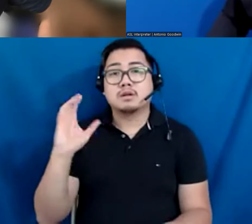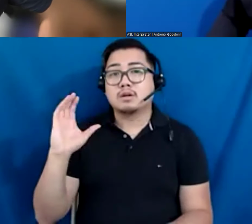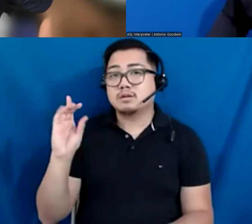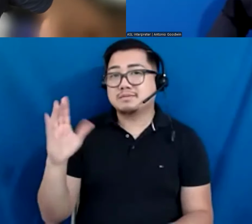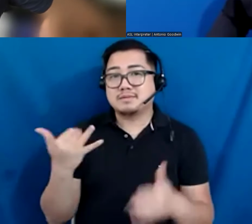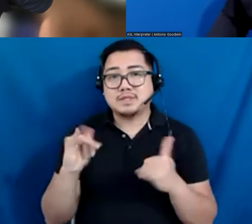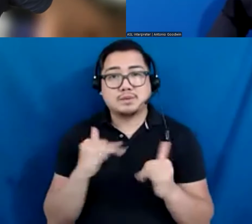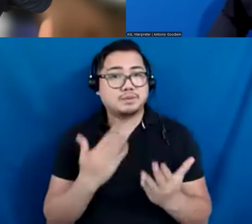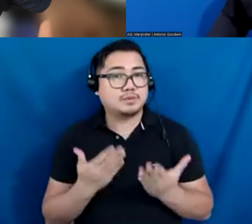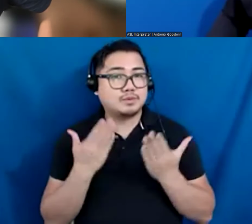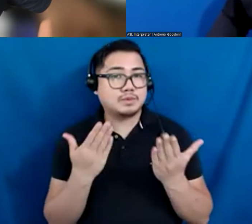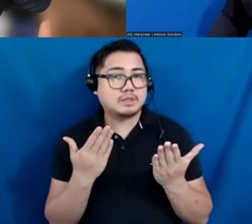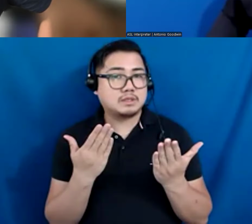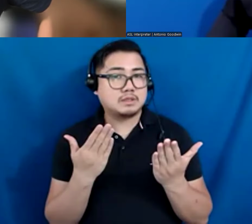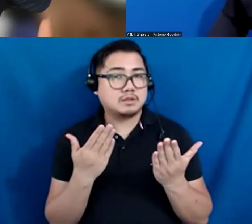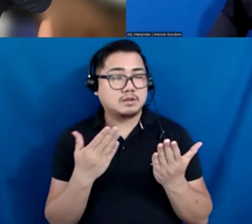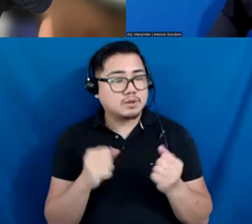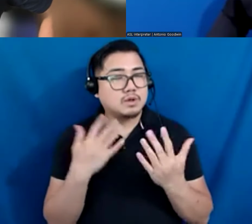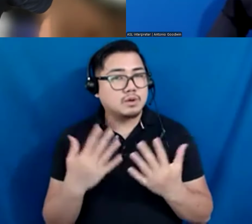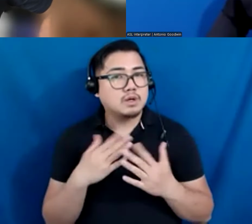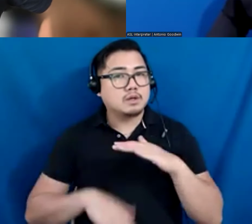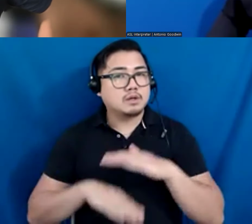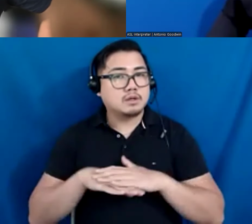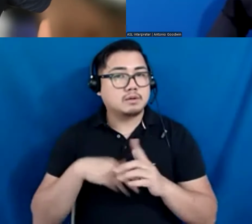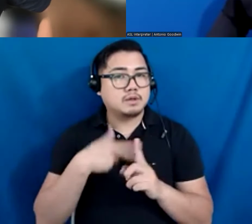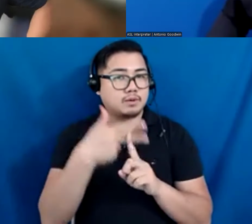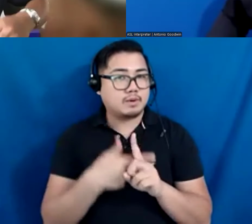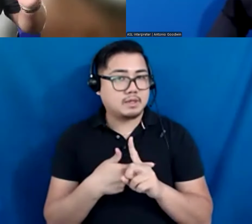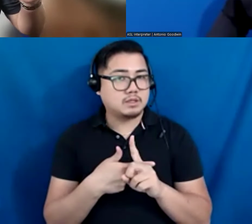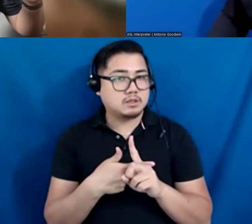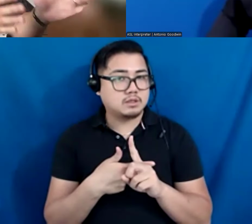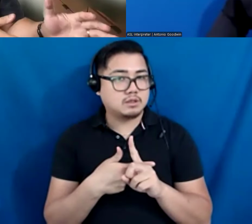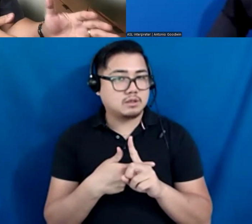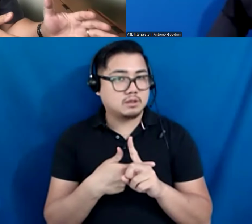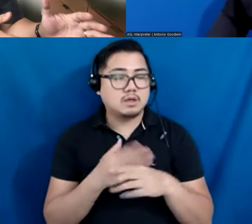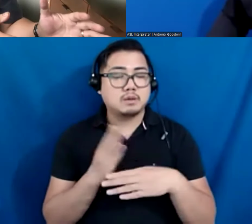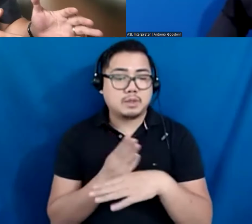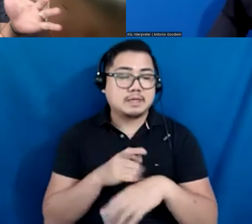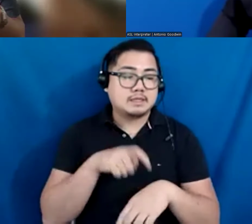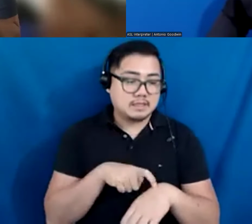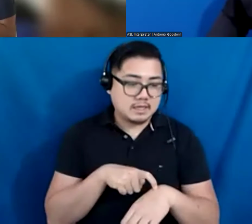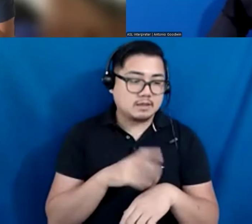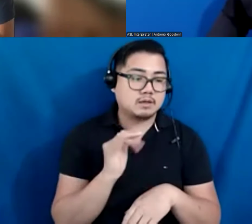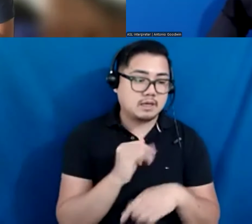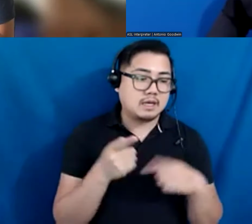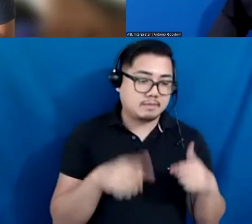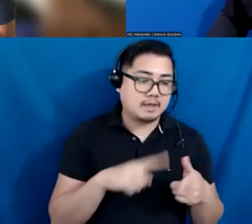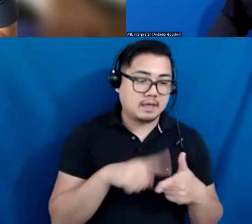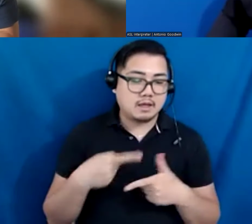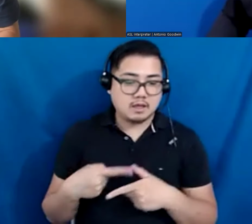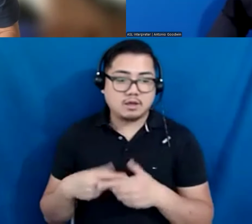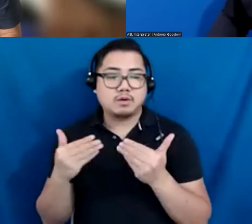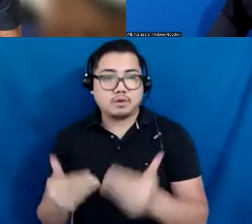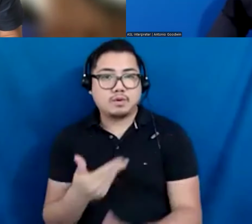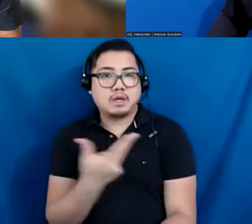recommend that you can wait up to 3 months between the time you have the infection until you get the updated